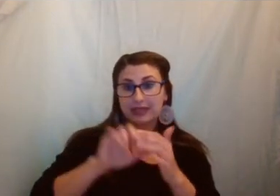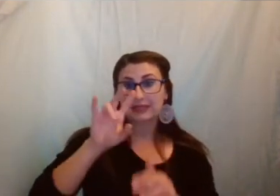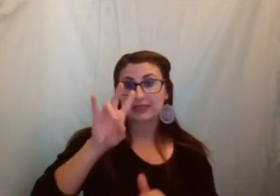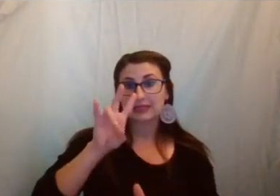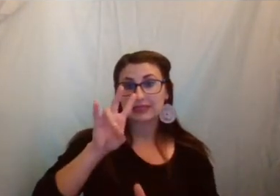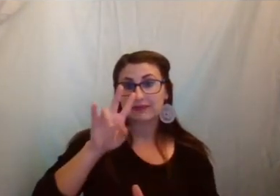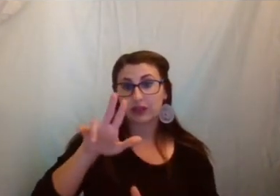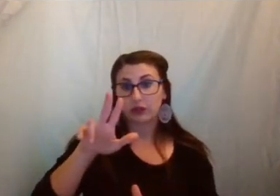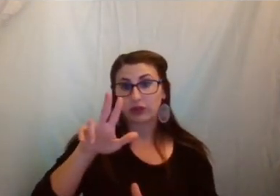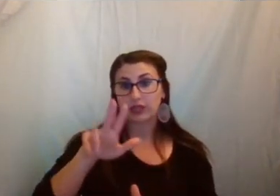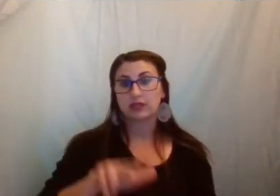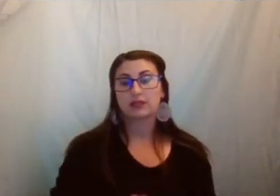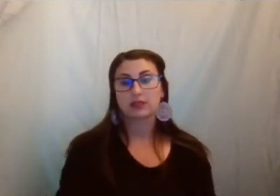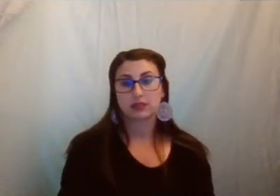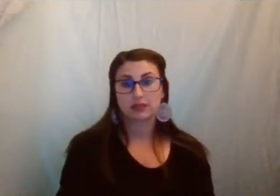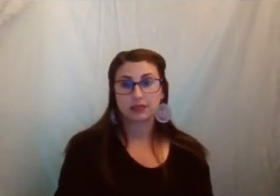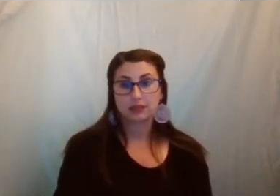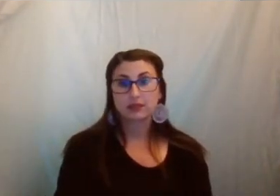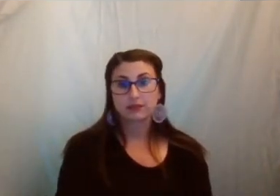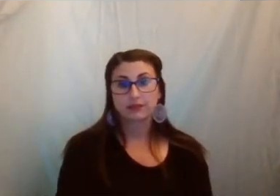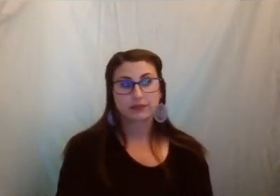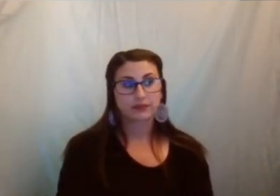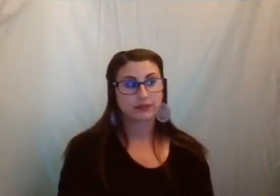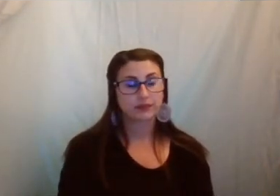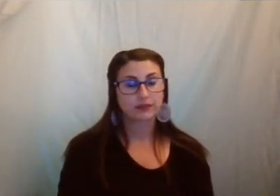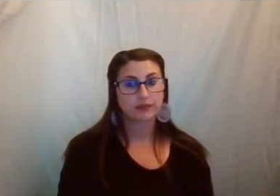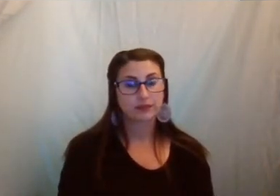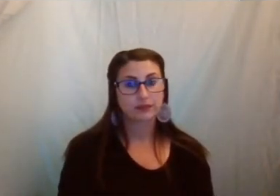minus 73.